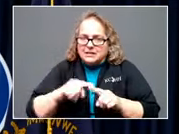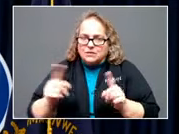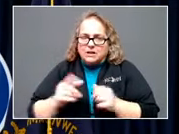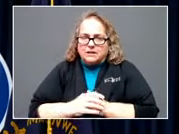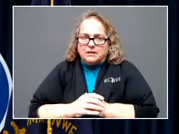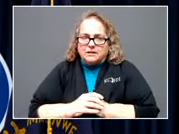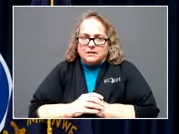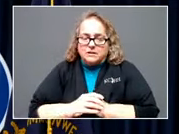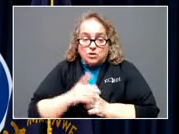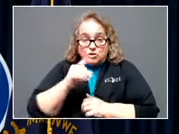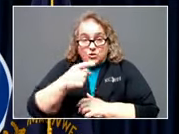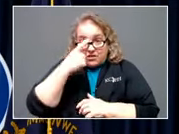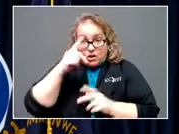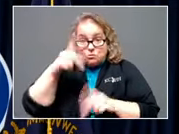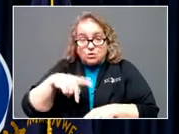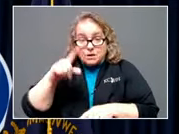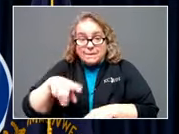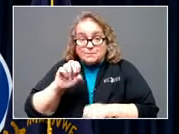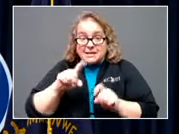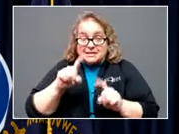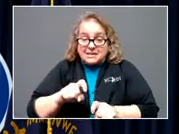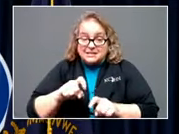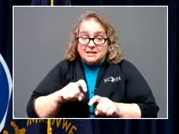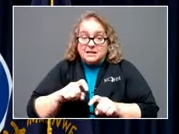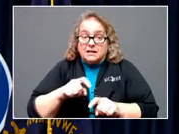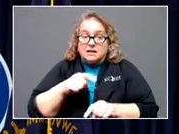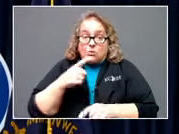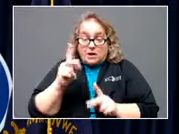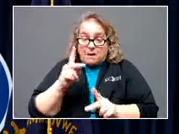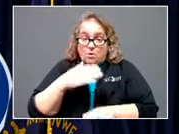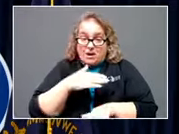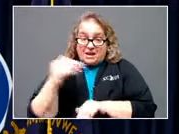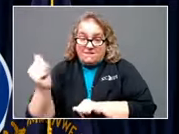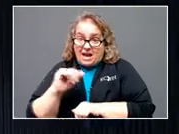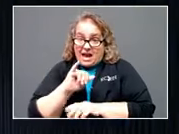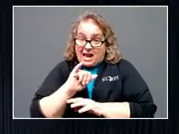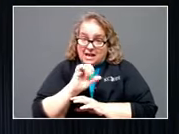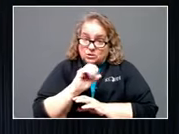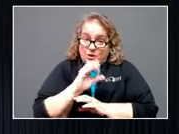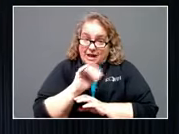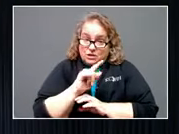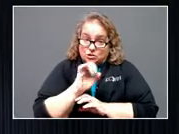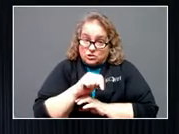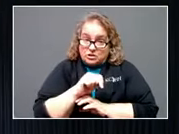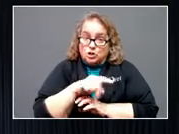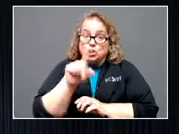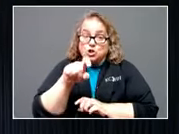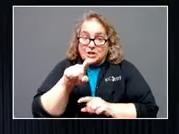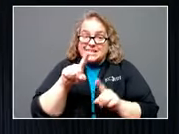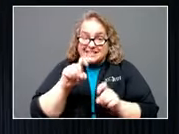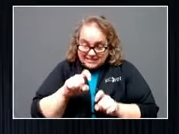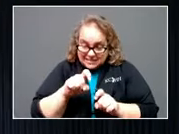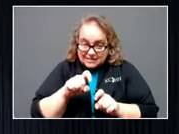isolation, in your opinion? So when people leave isolation, if they have been positive, they certainly need to test negative, in my opinion, at